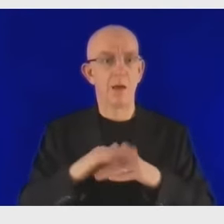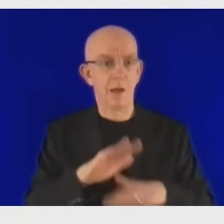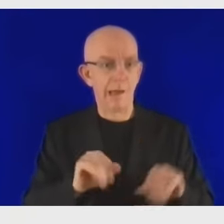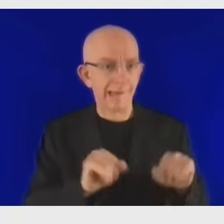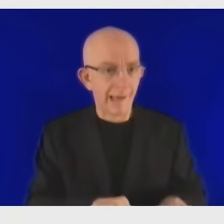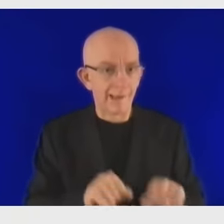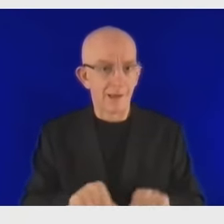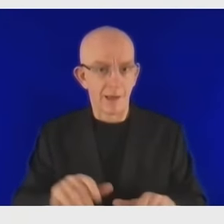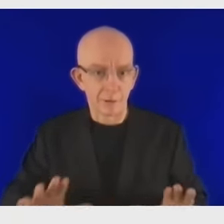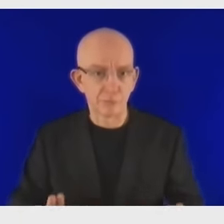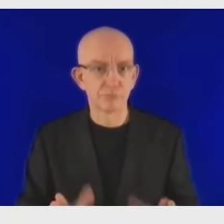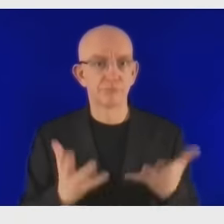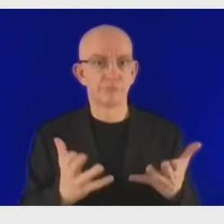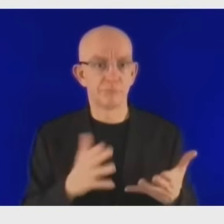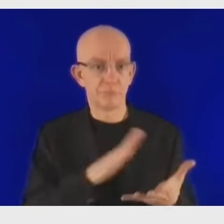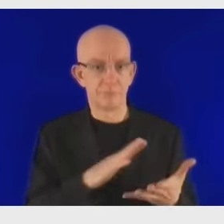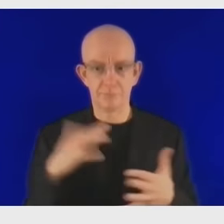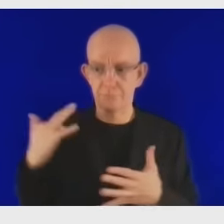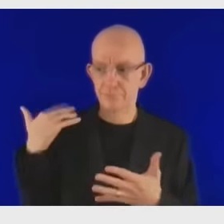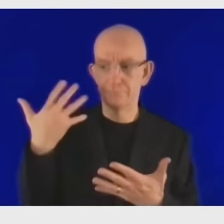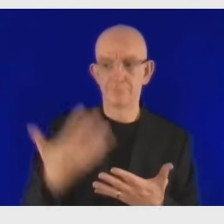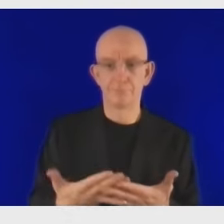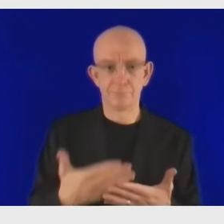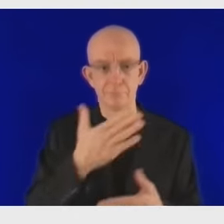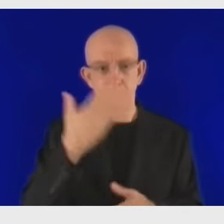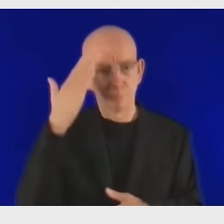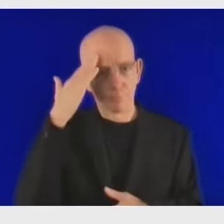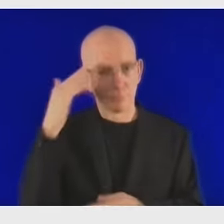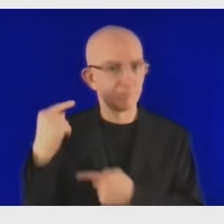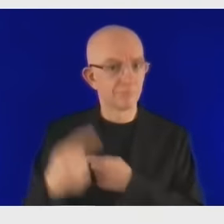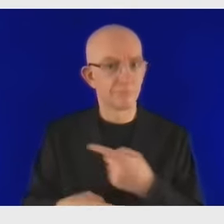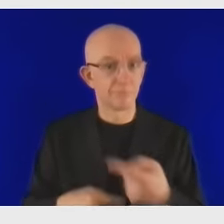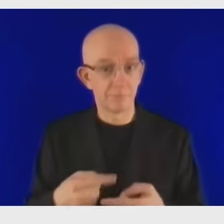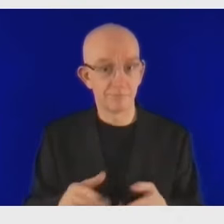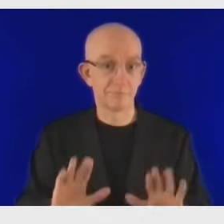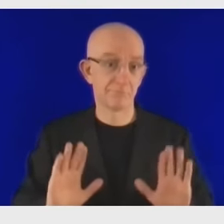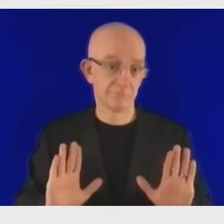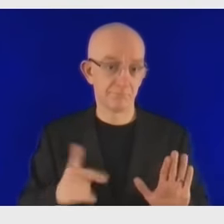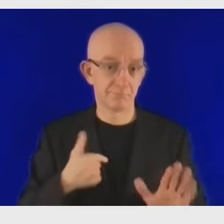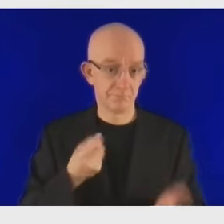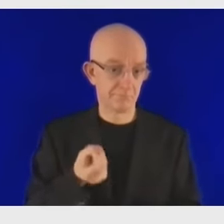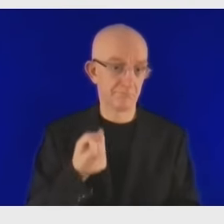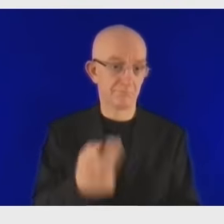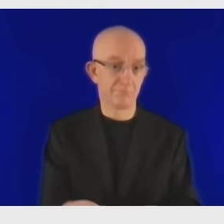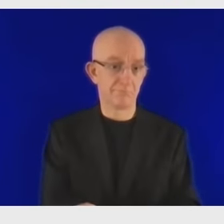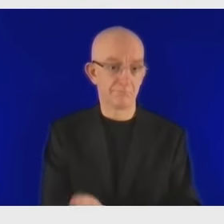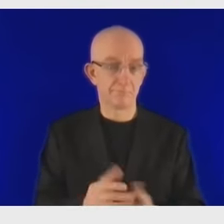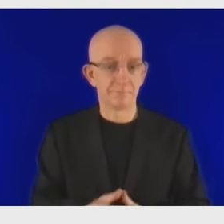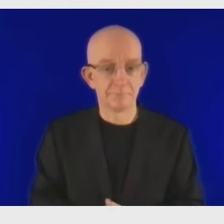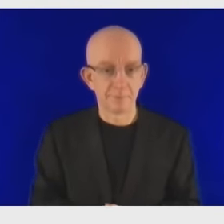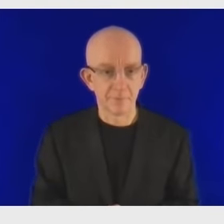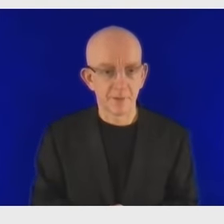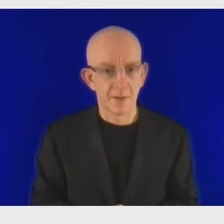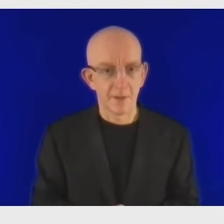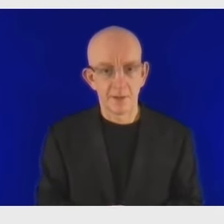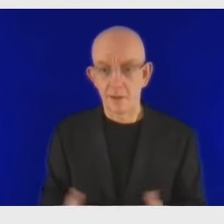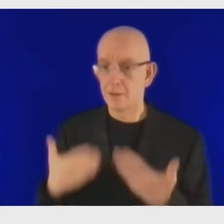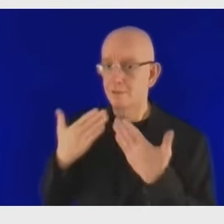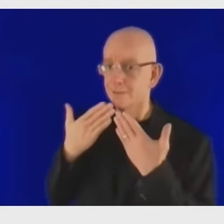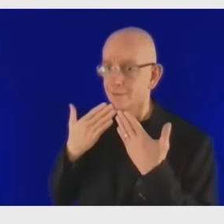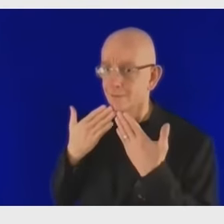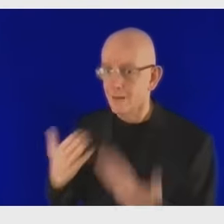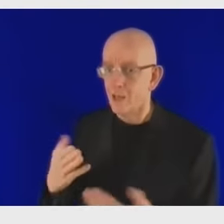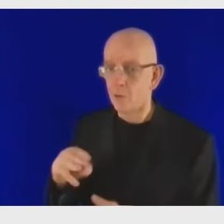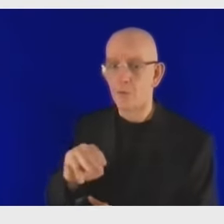Thank you, Tomas, Millicent. It's really a nice thing to hear the stories of the ways in which